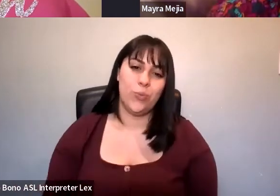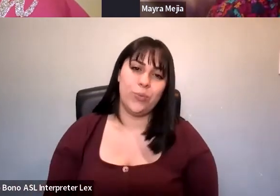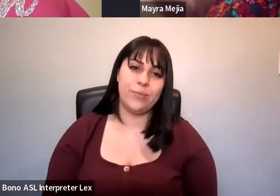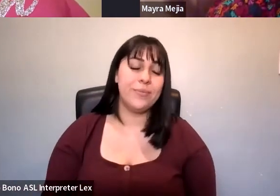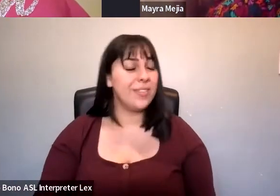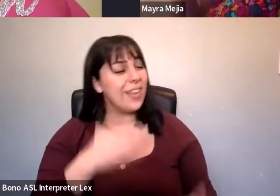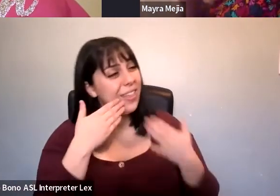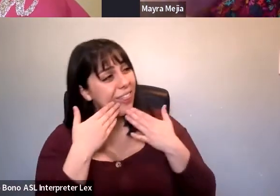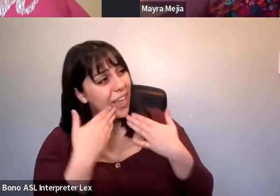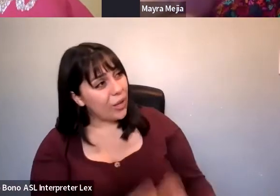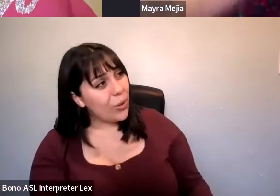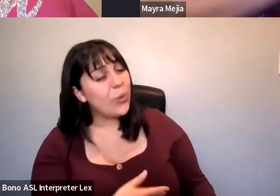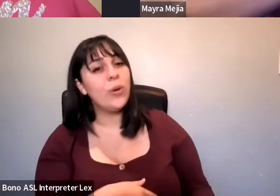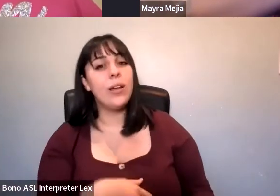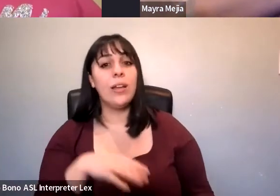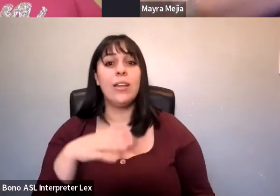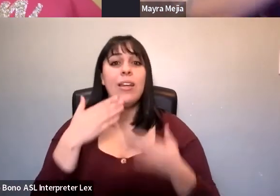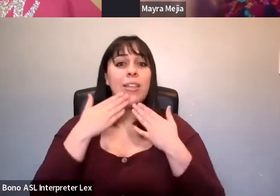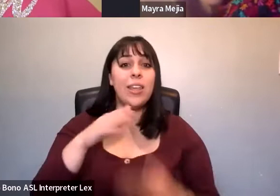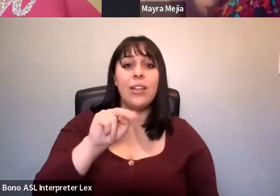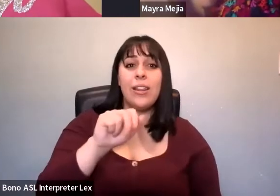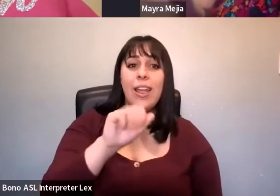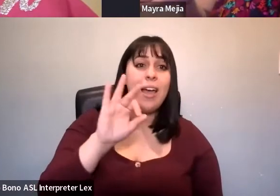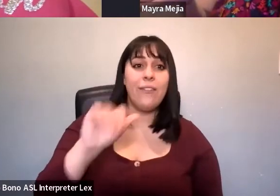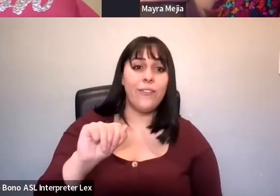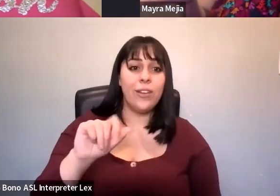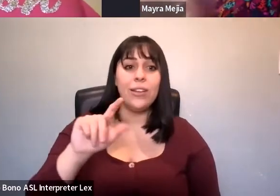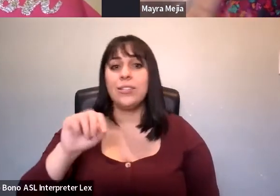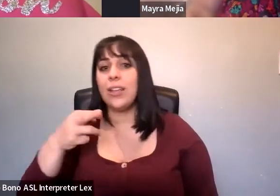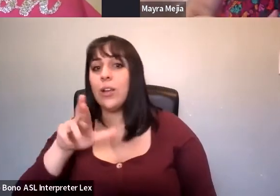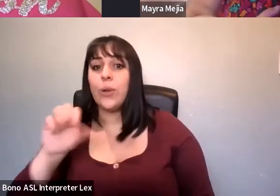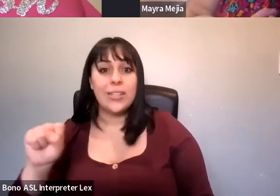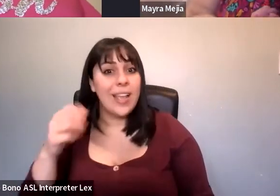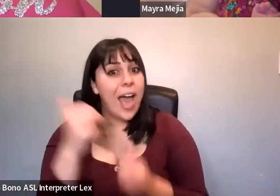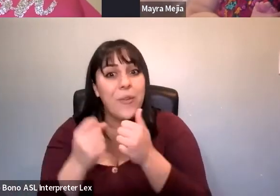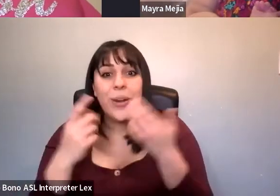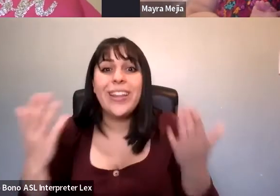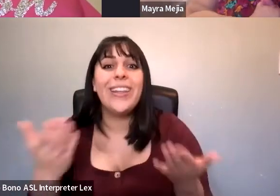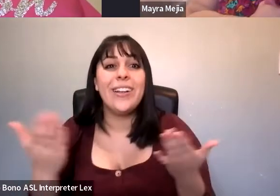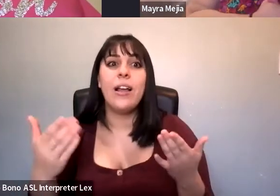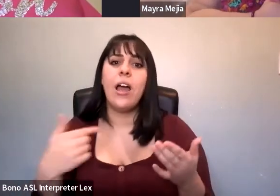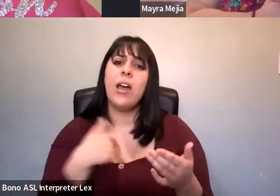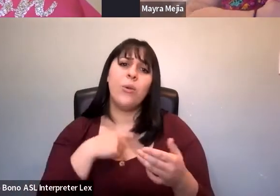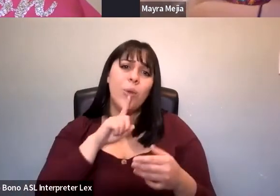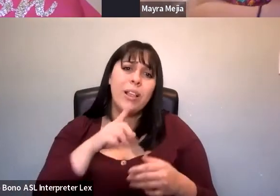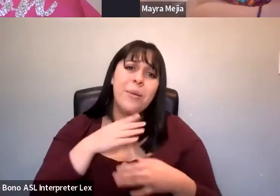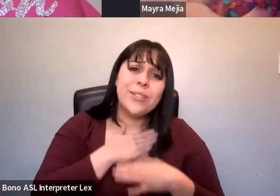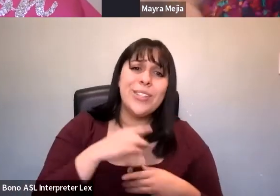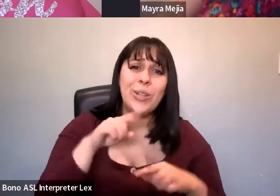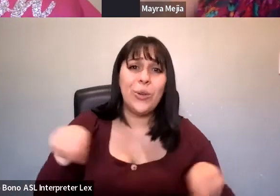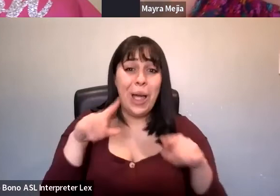Thank you. Thank you, and NAAFA and Tigris and everyone here. I appreciate you, and I hope you had a good